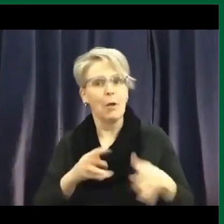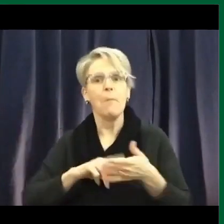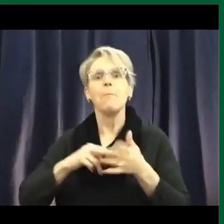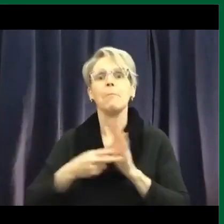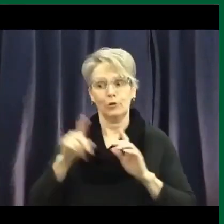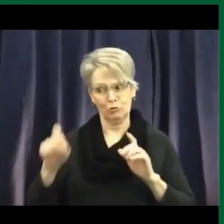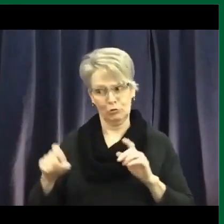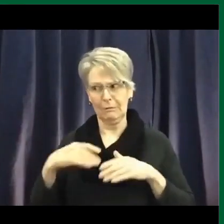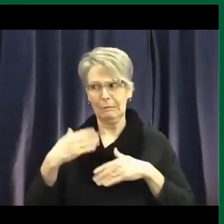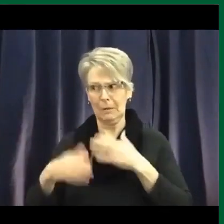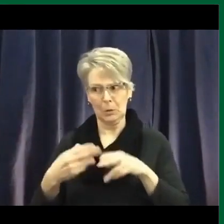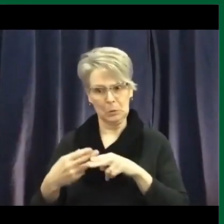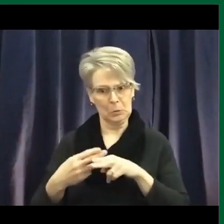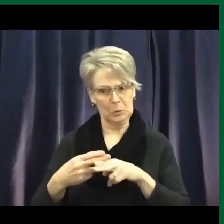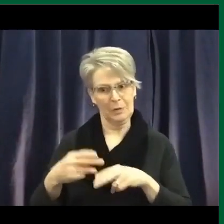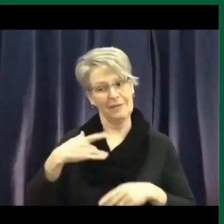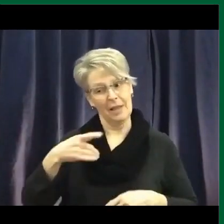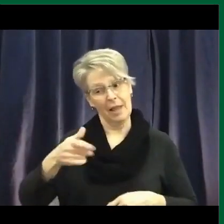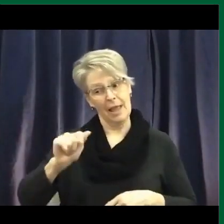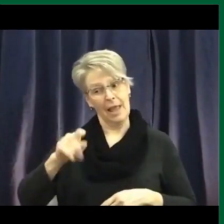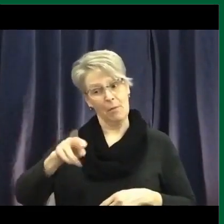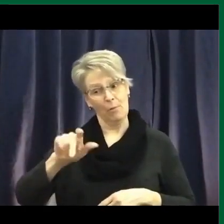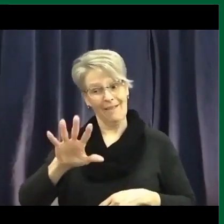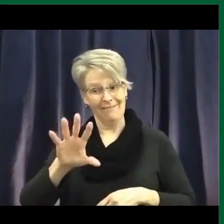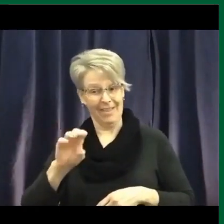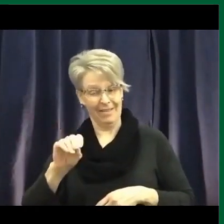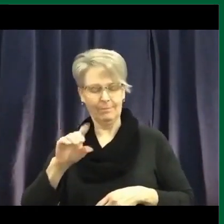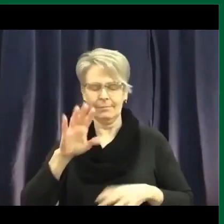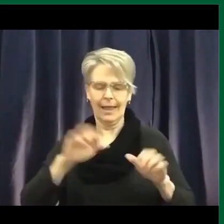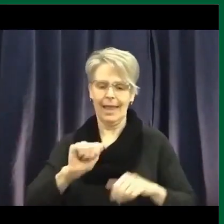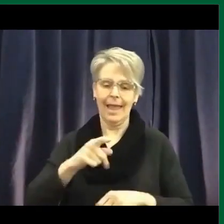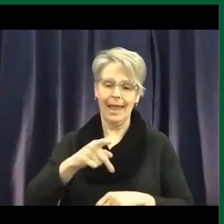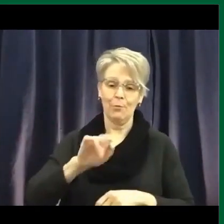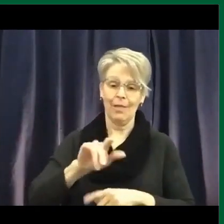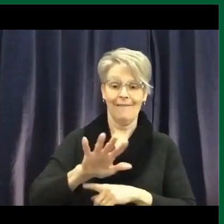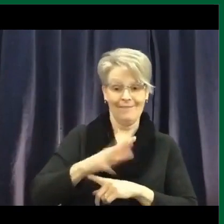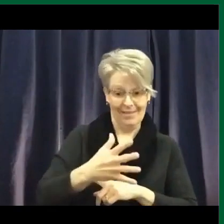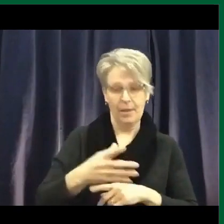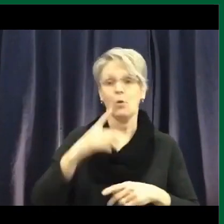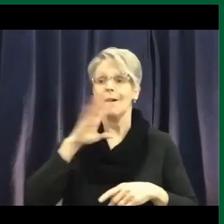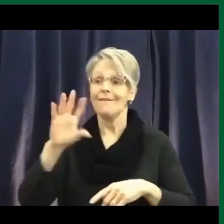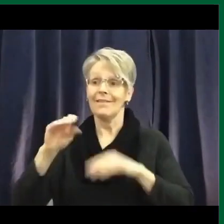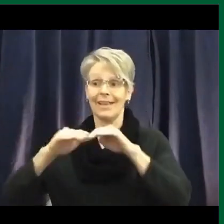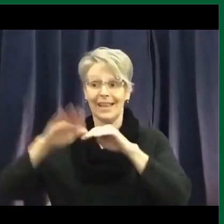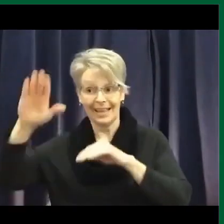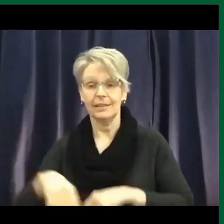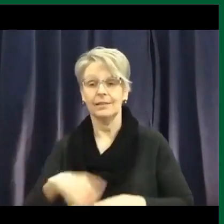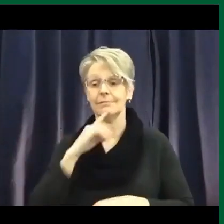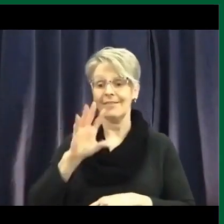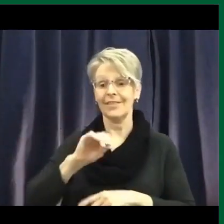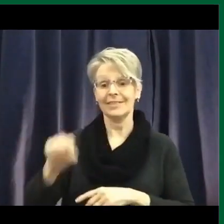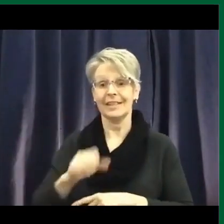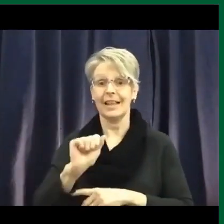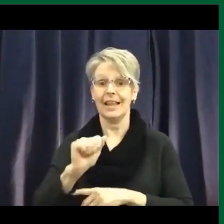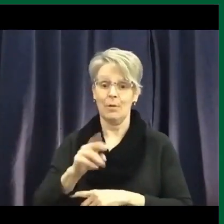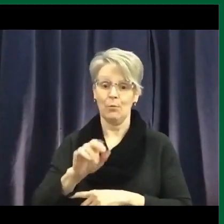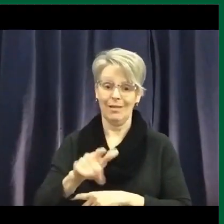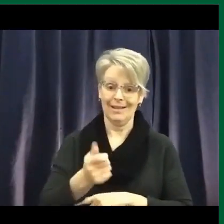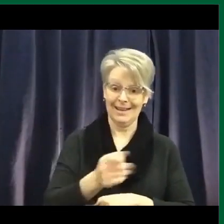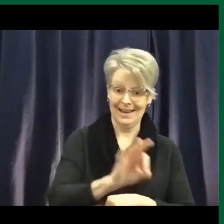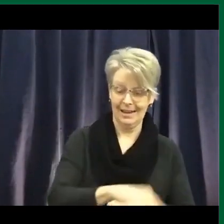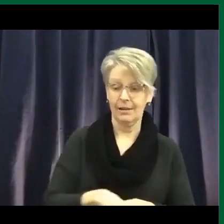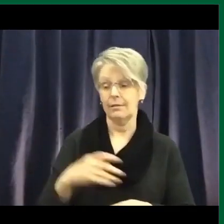their 60s by April the 5th, people in their 50s by April the 19th, people in their 40s